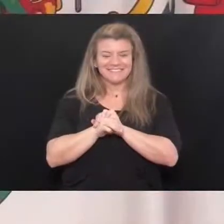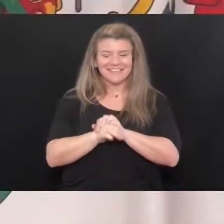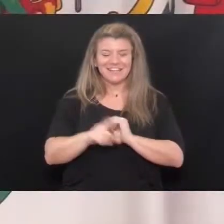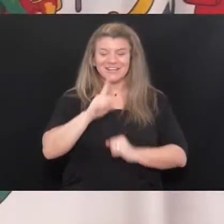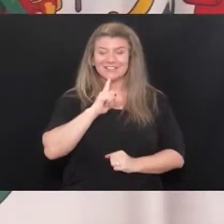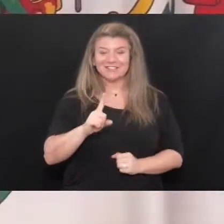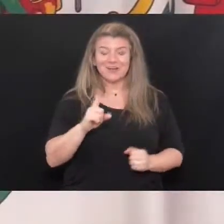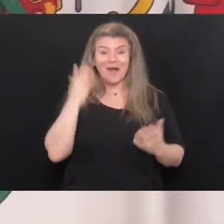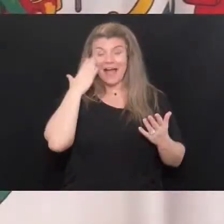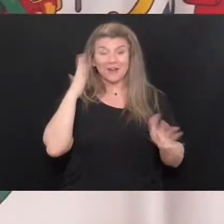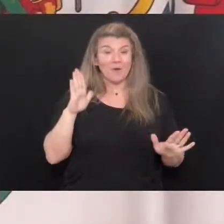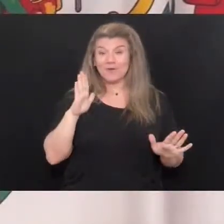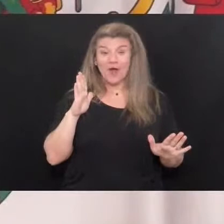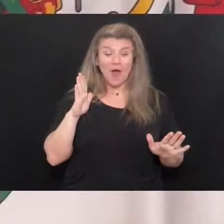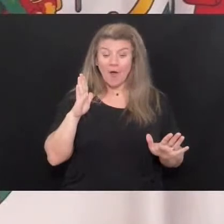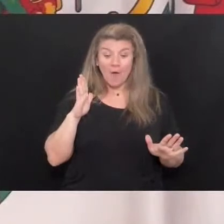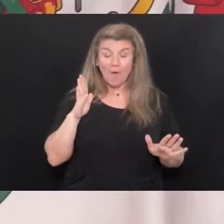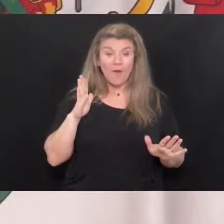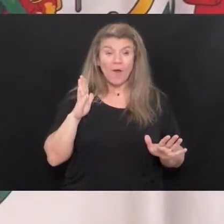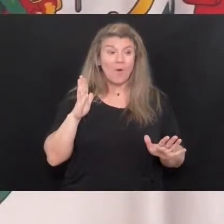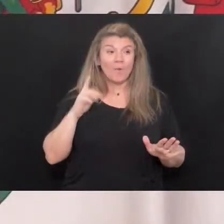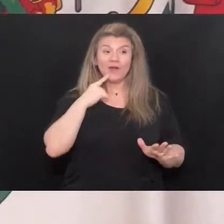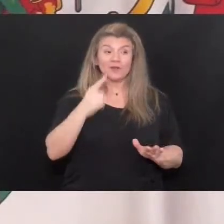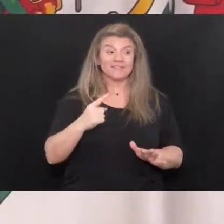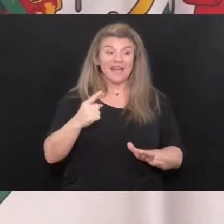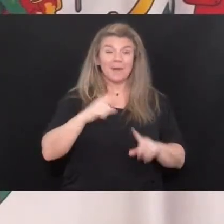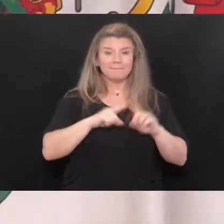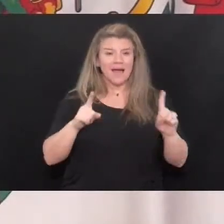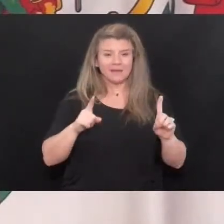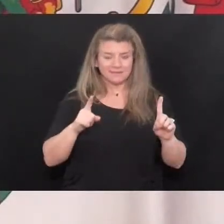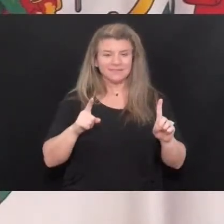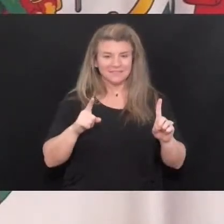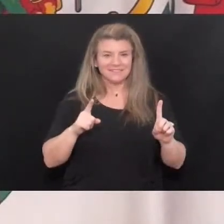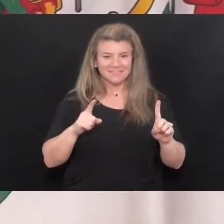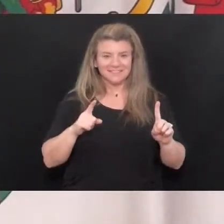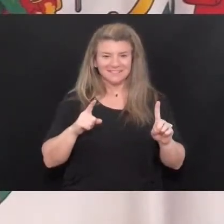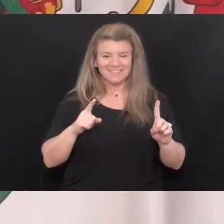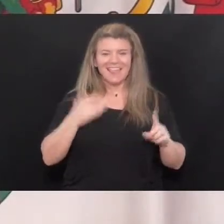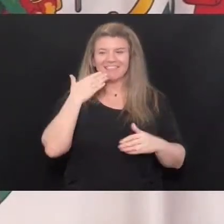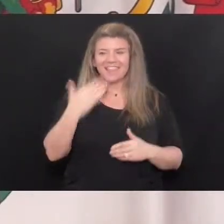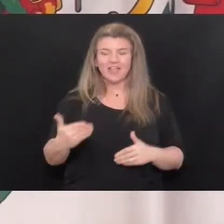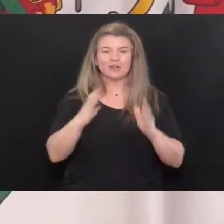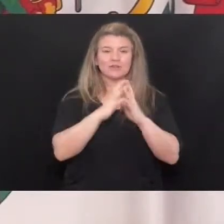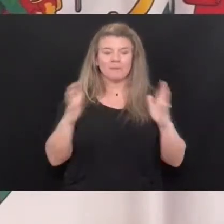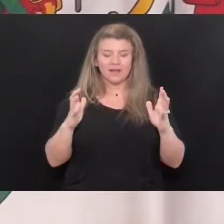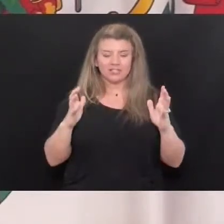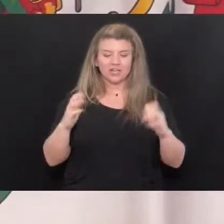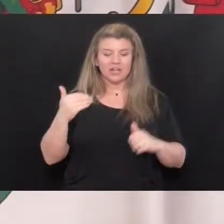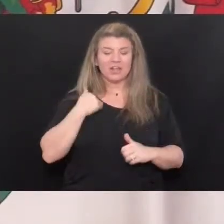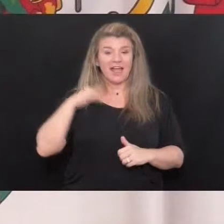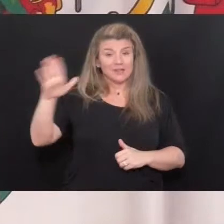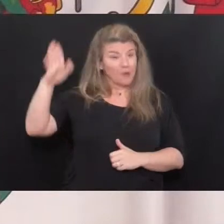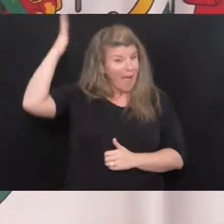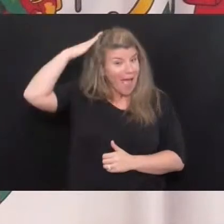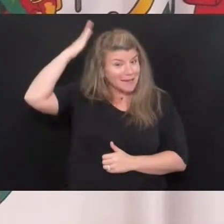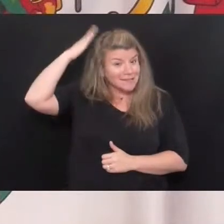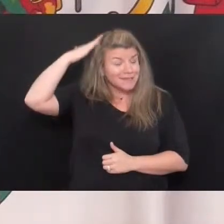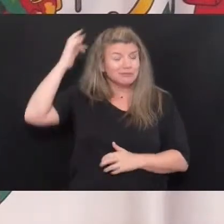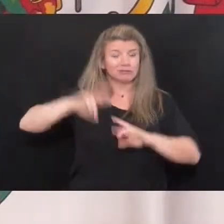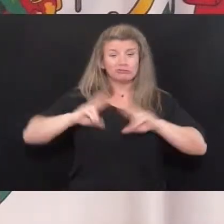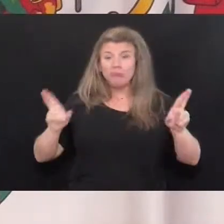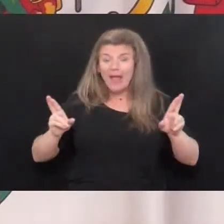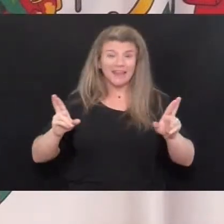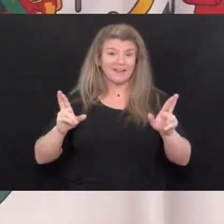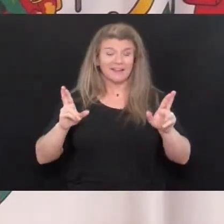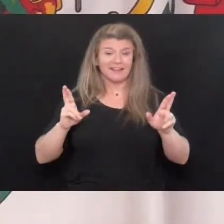I don't know what in the world you wrote there, but nevertheless, thank you so much. She's got her hat. She's ready to